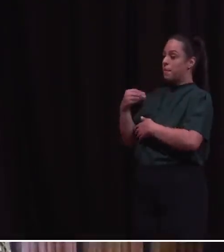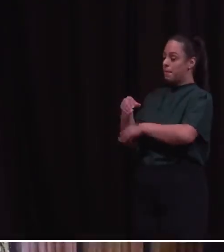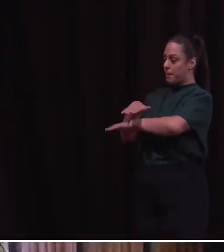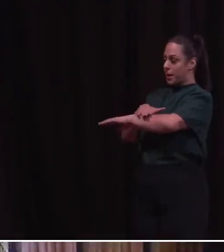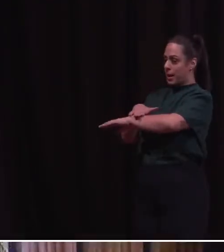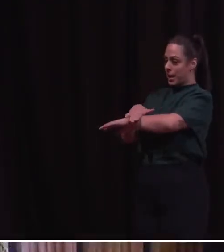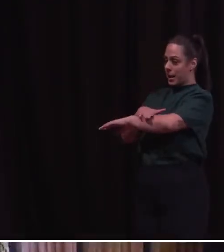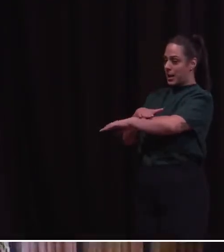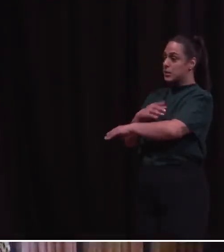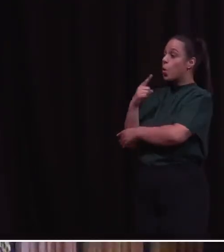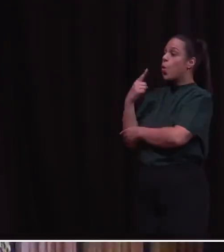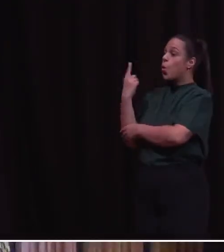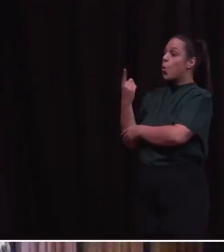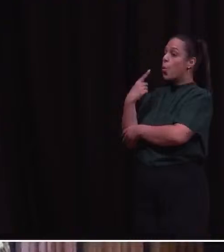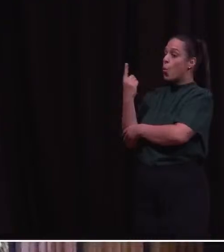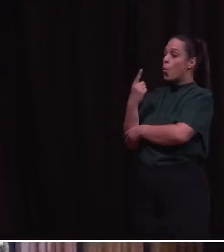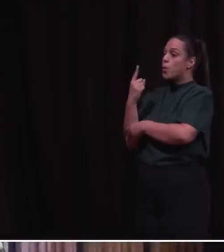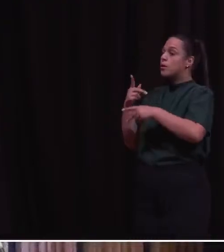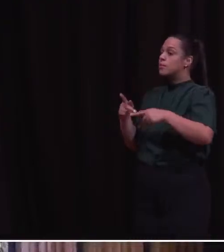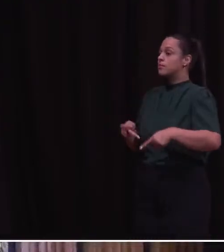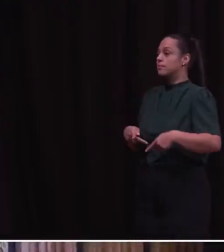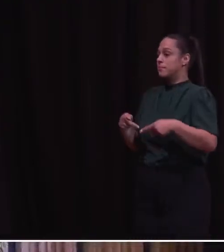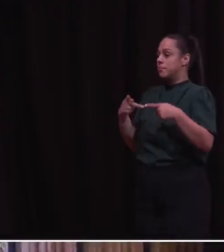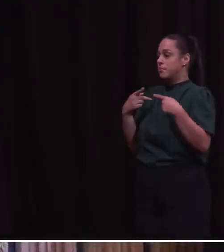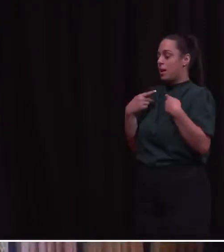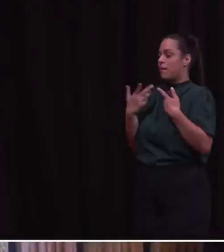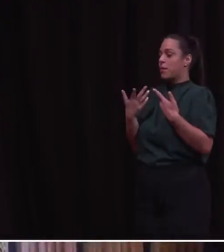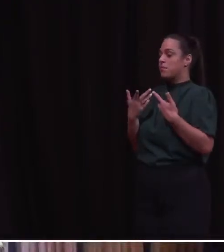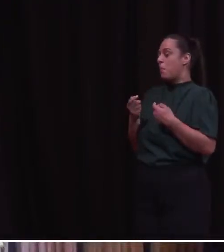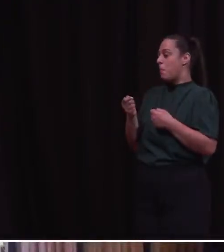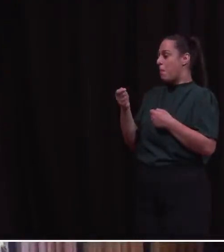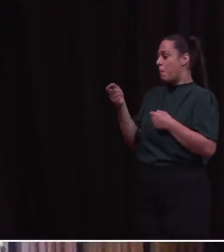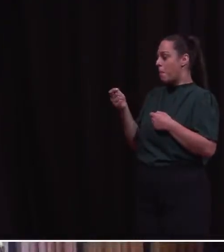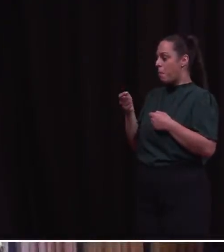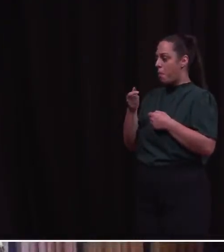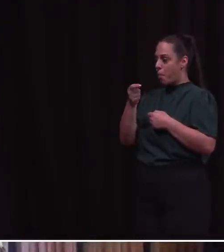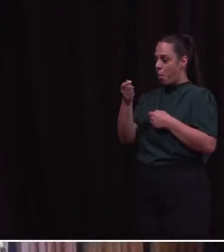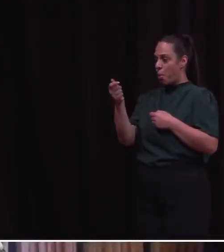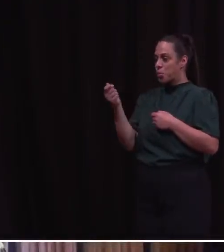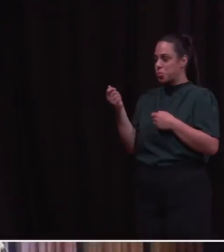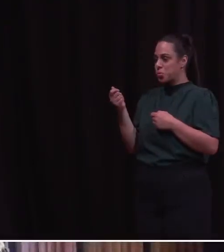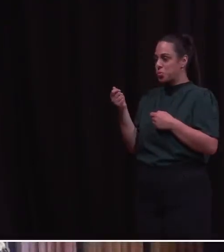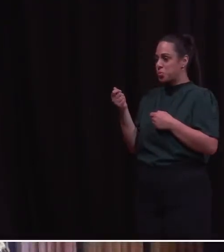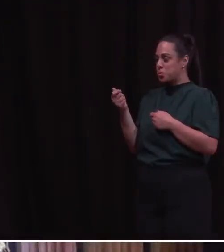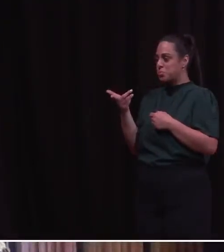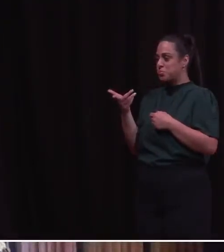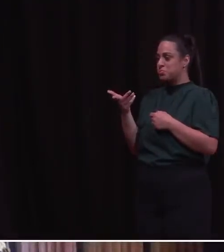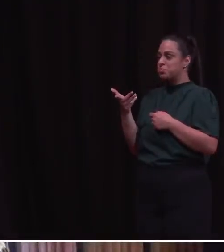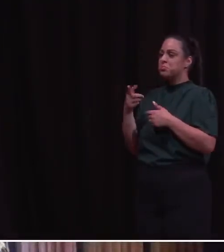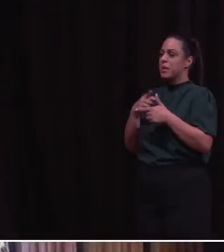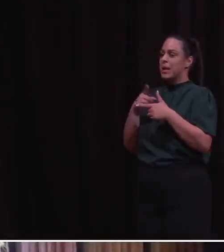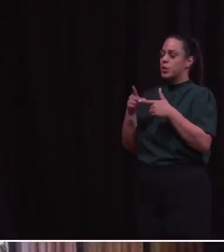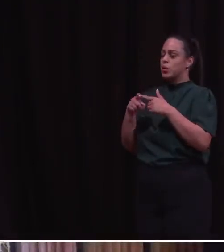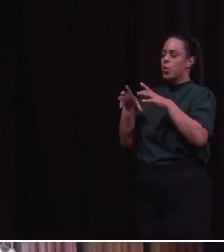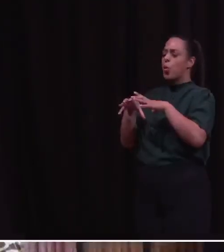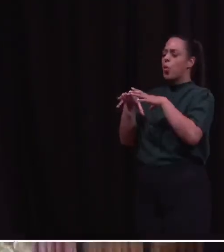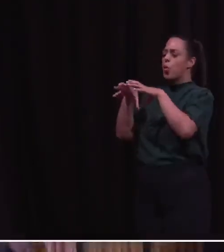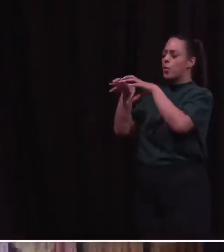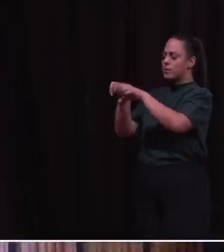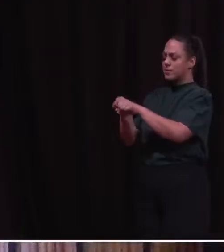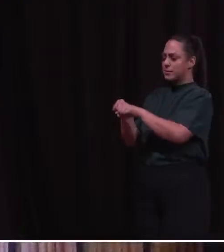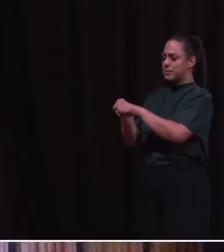few. So our type of colonization was a non-settler colonization,